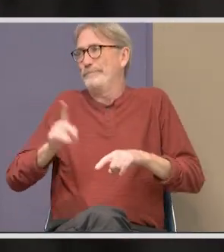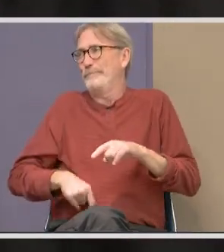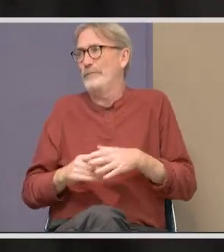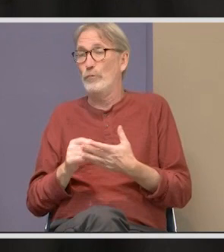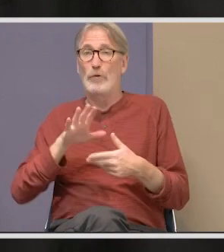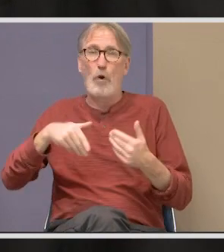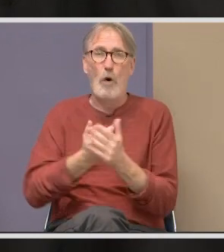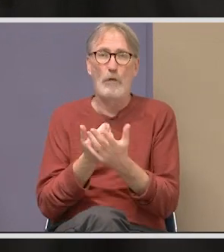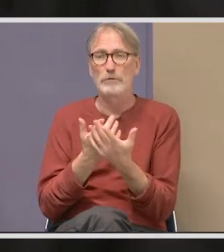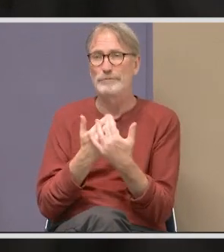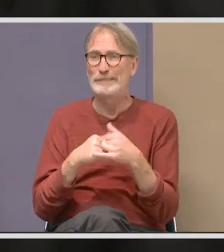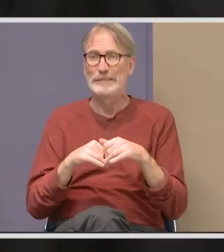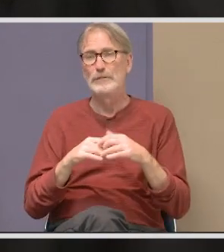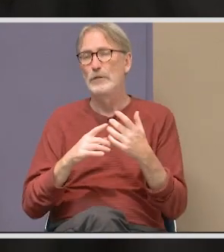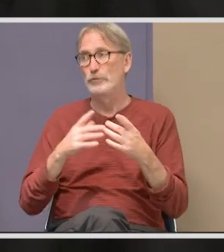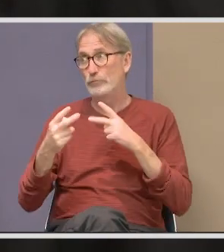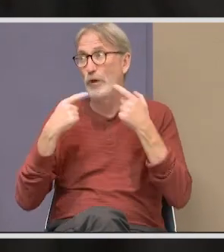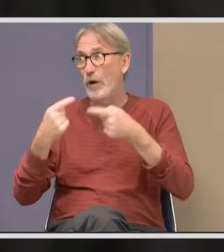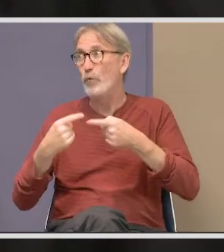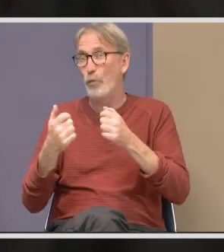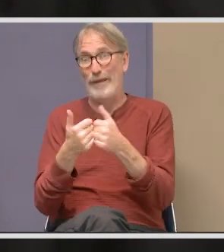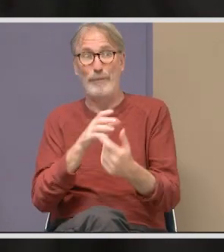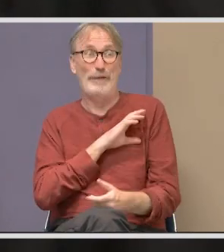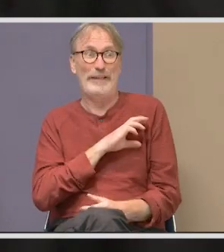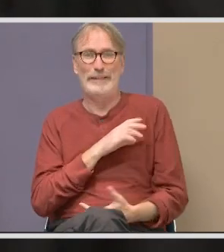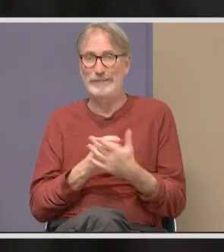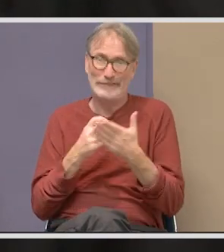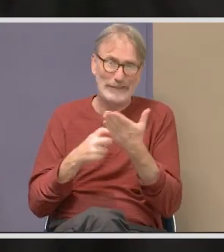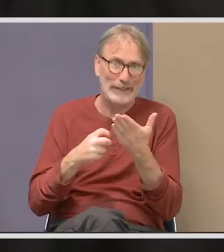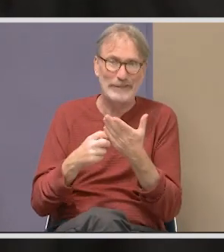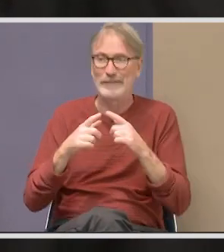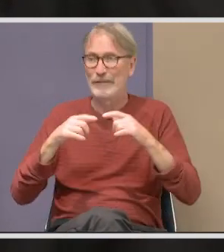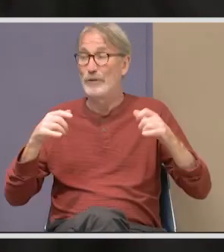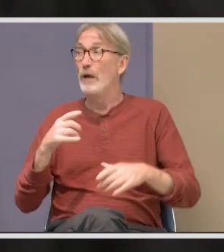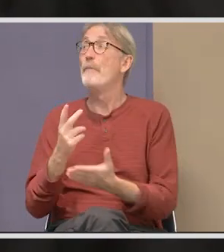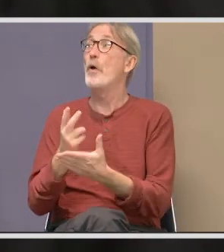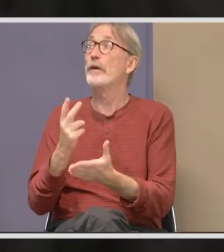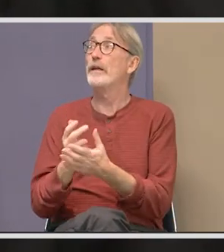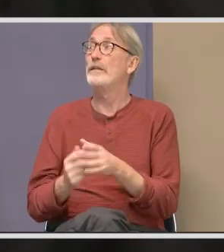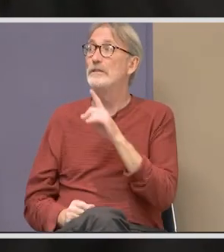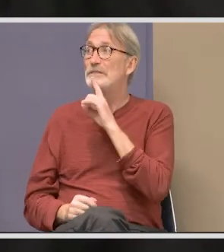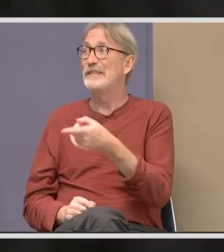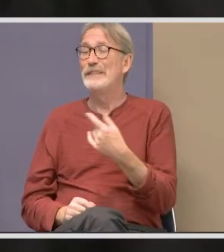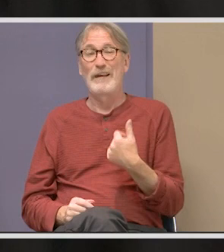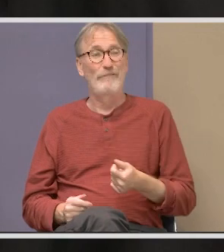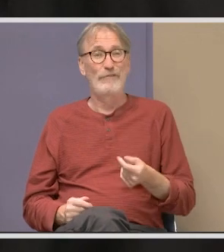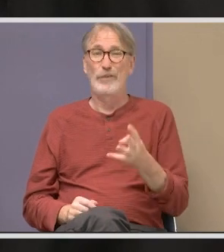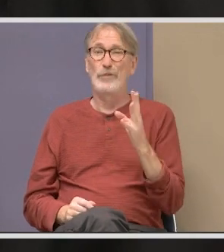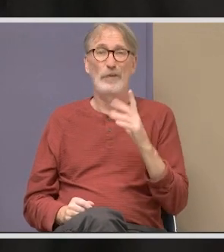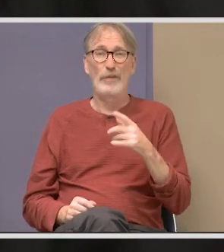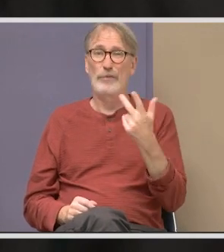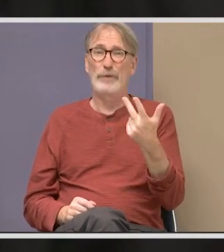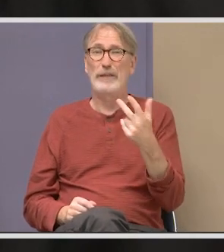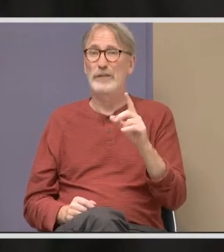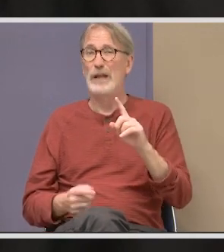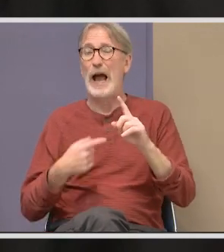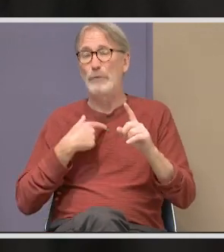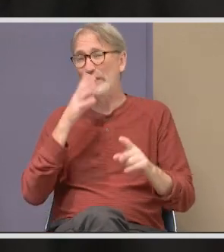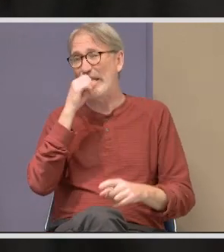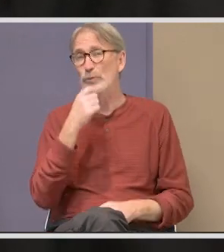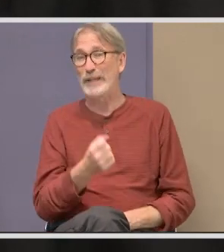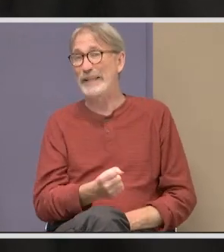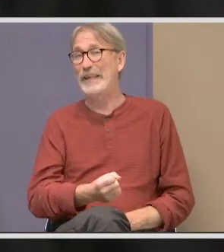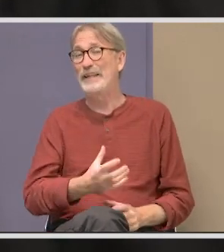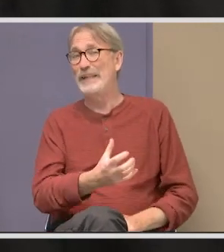all struggling with enforcement. I know they are too. Everyone's struggling. You're not wrong. Parking, very few spots on a scale of 3 to 7, if I had to guess.